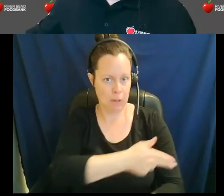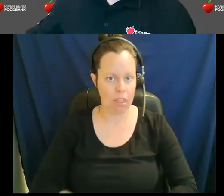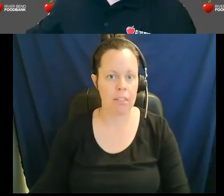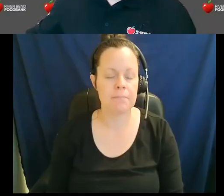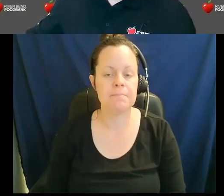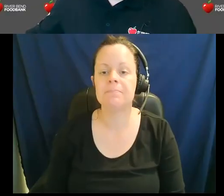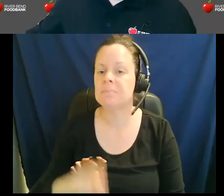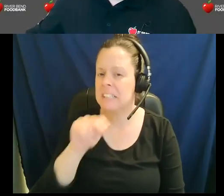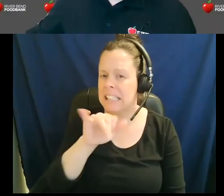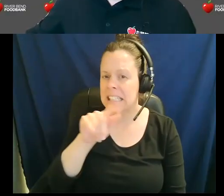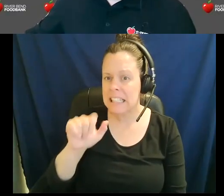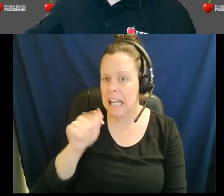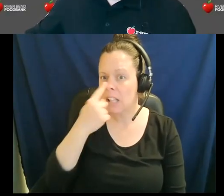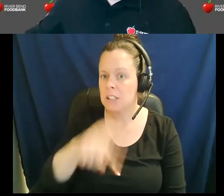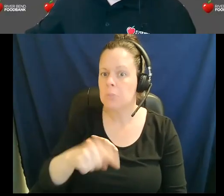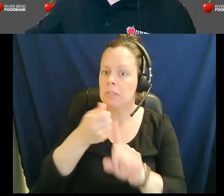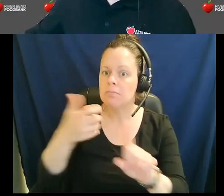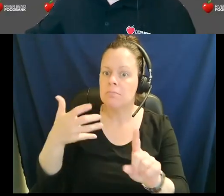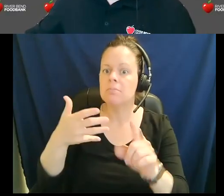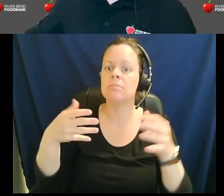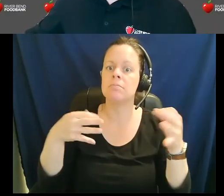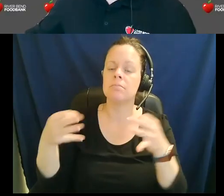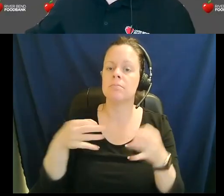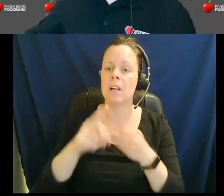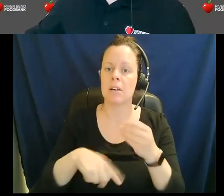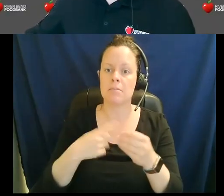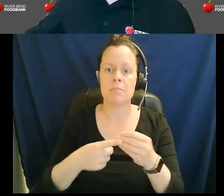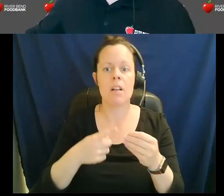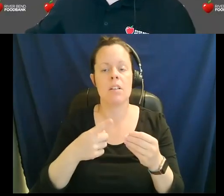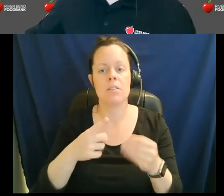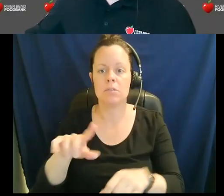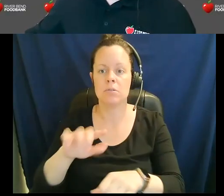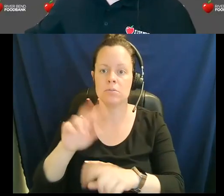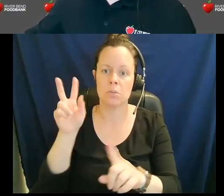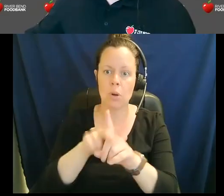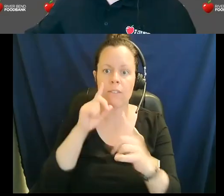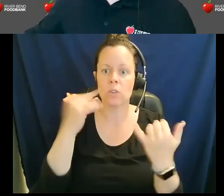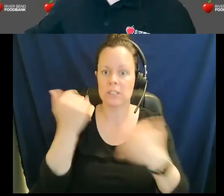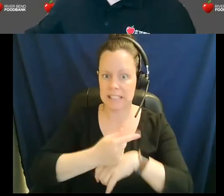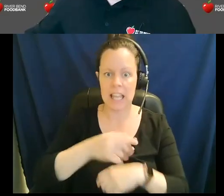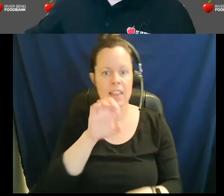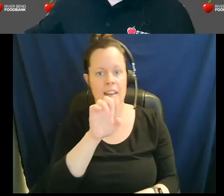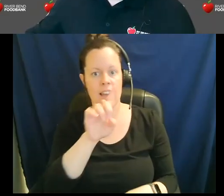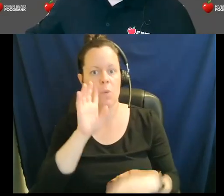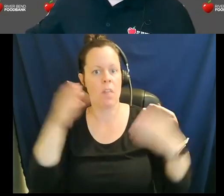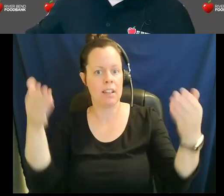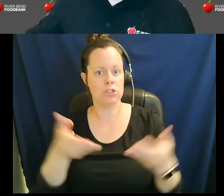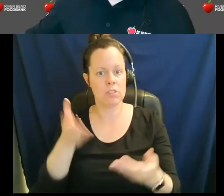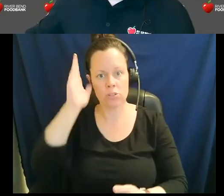Nita, do you want to go ahead and talk on your points as well for today, and then we'll have Ed do the introduction for our speaker for